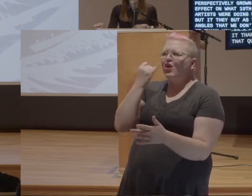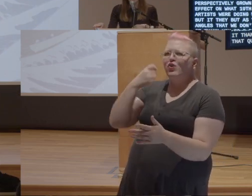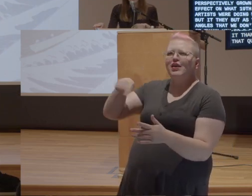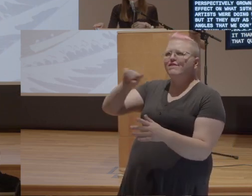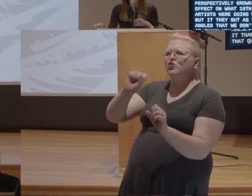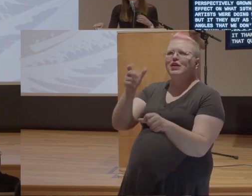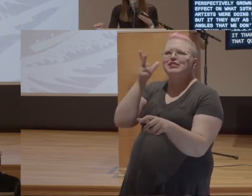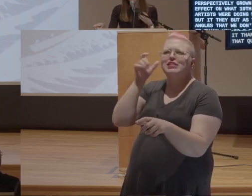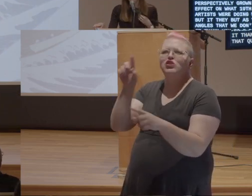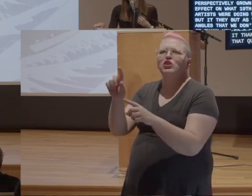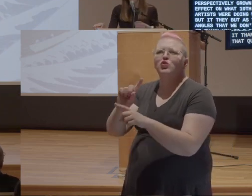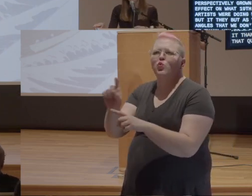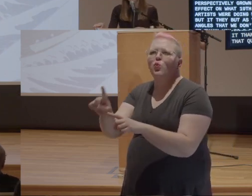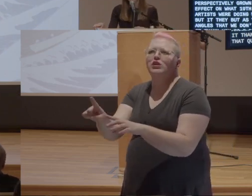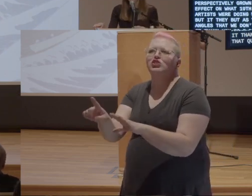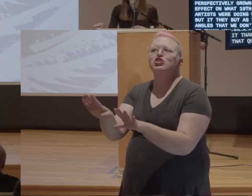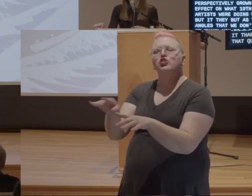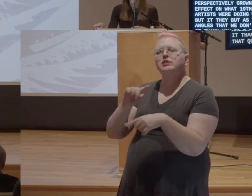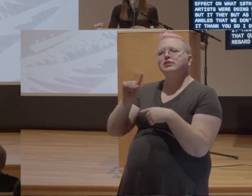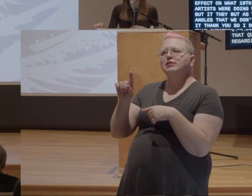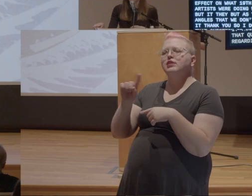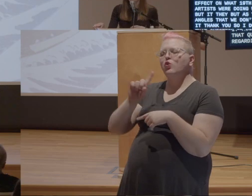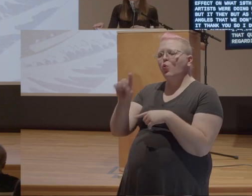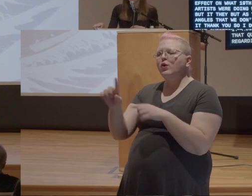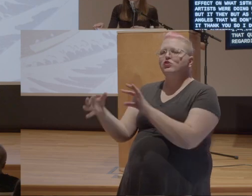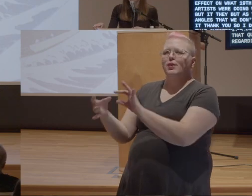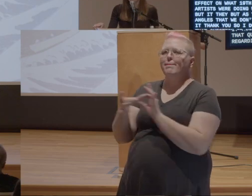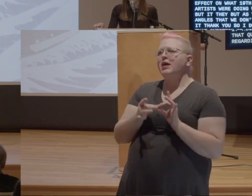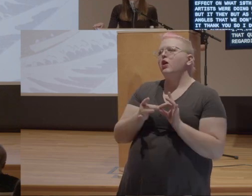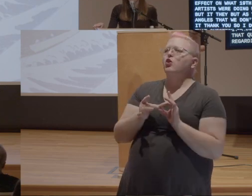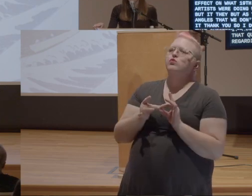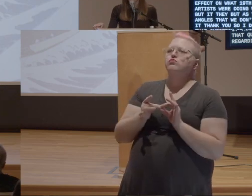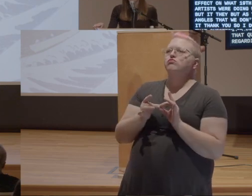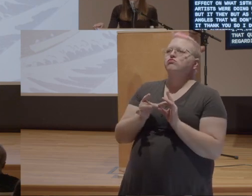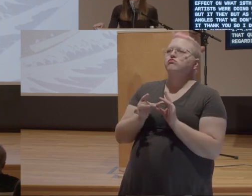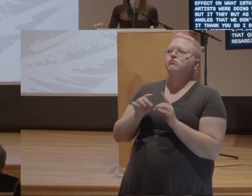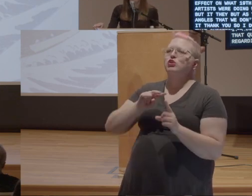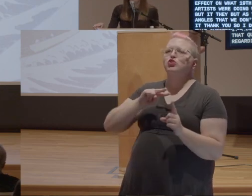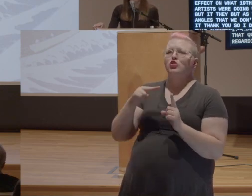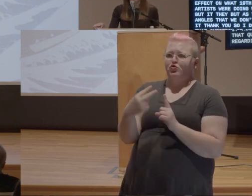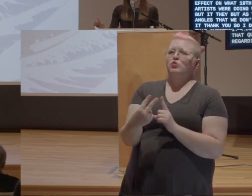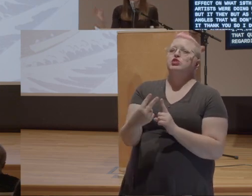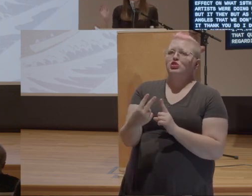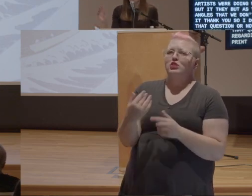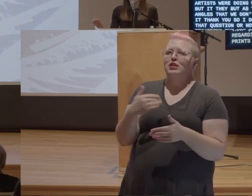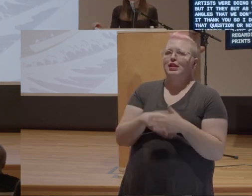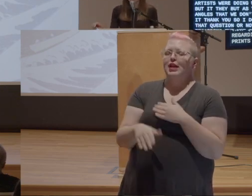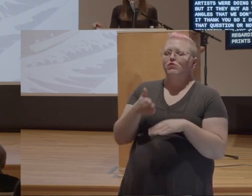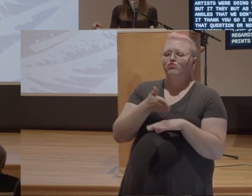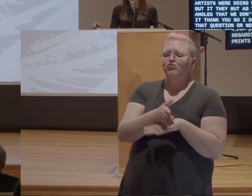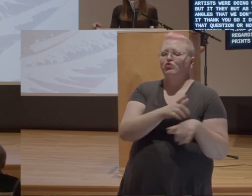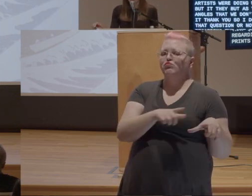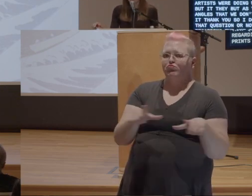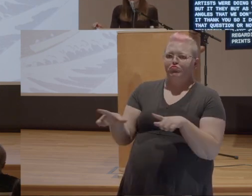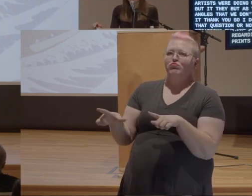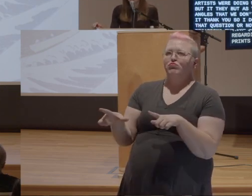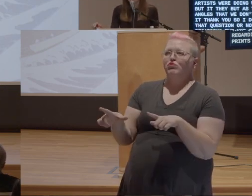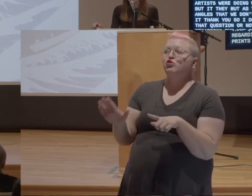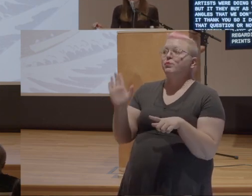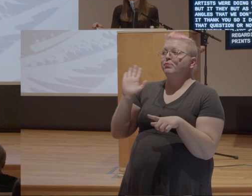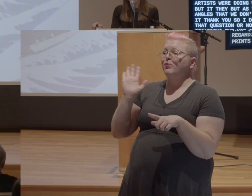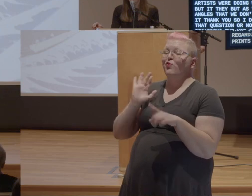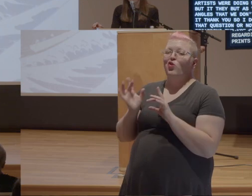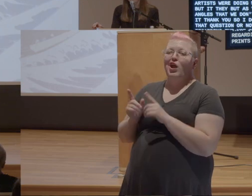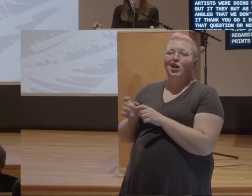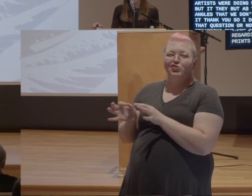Okay, so the question was regarding the use of perspective in the woodblock prints that I was describing earlier,